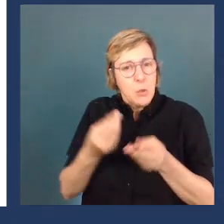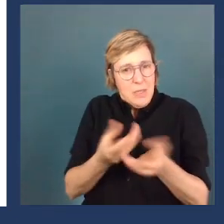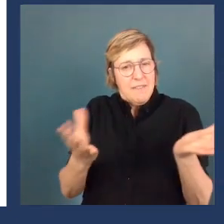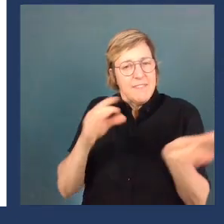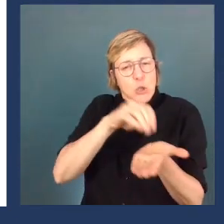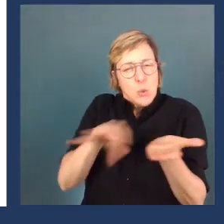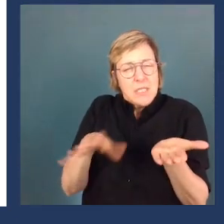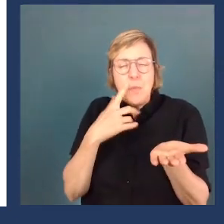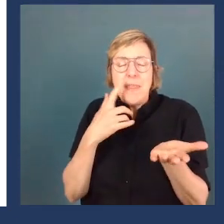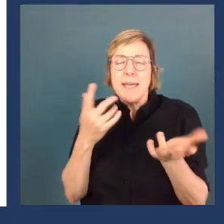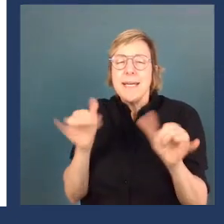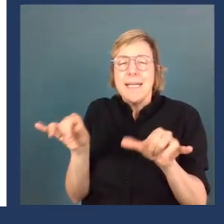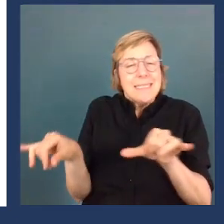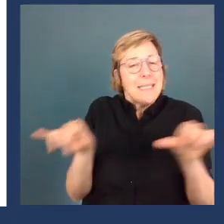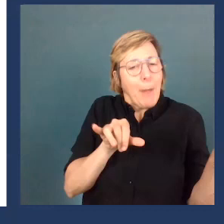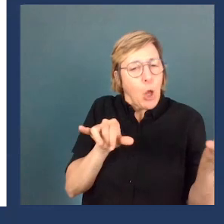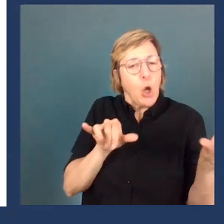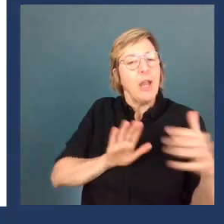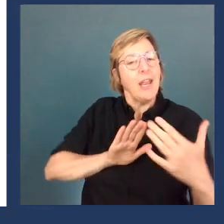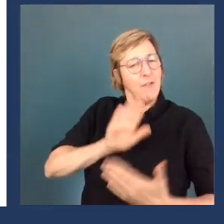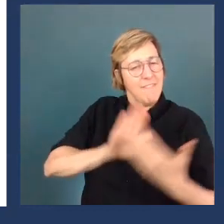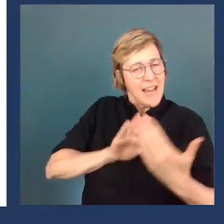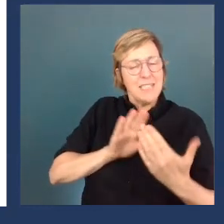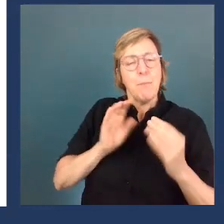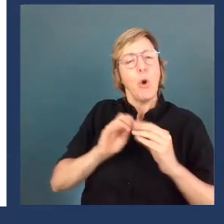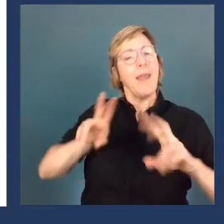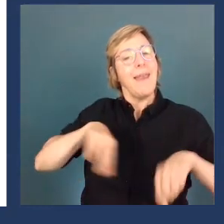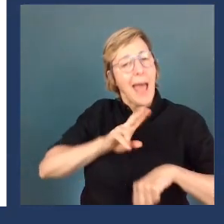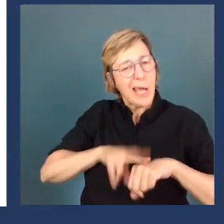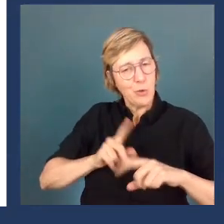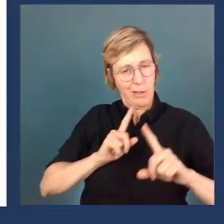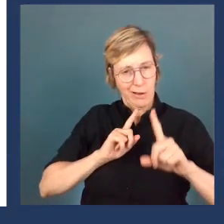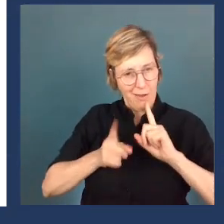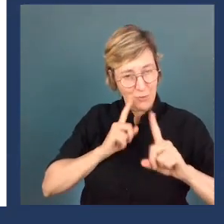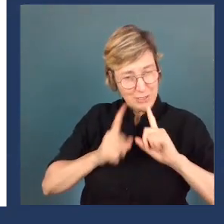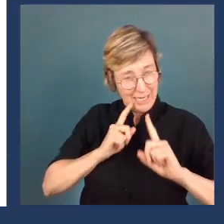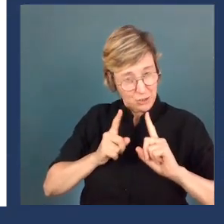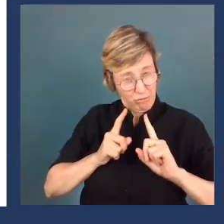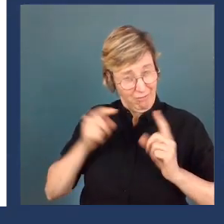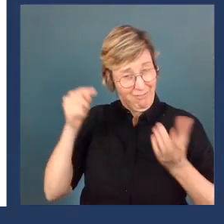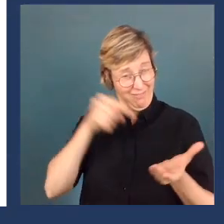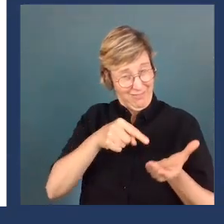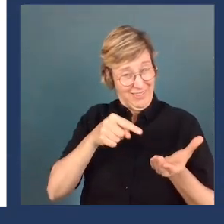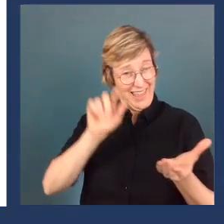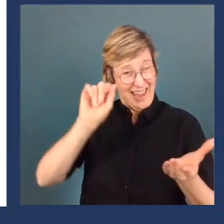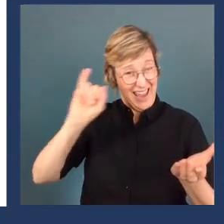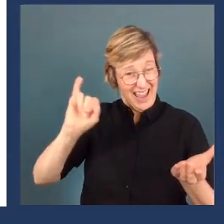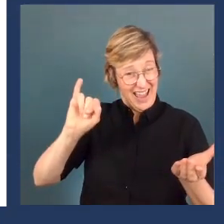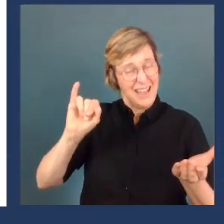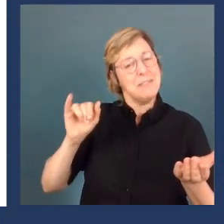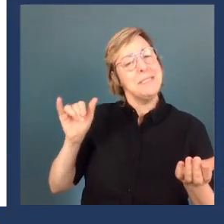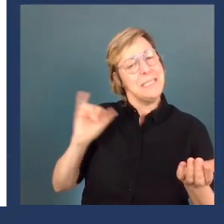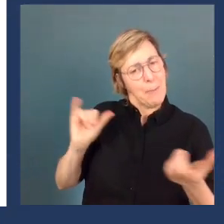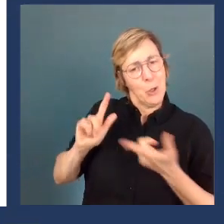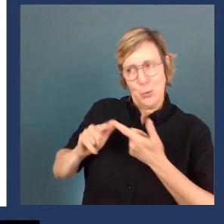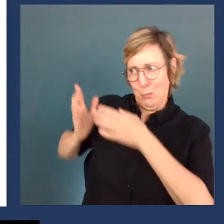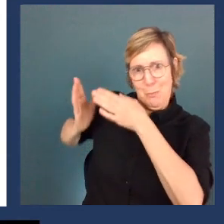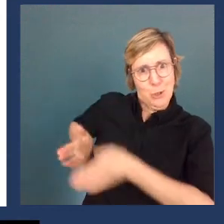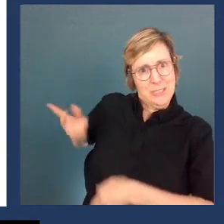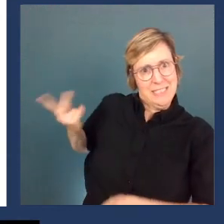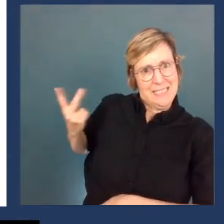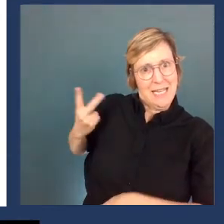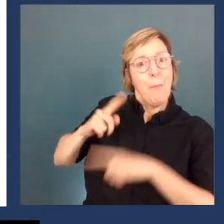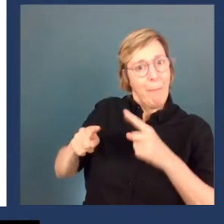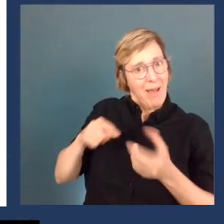similar interface that they're used to, so a natural conversational interface that they have with their test readers and writers, but that could be automated